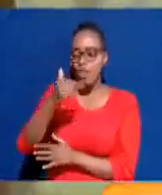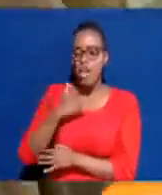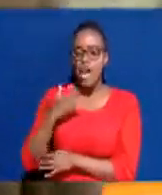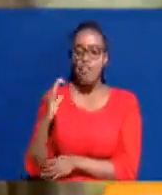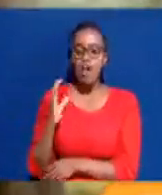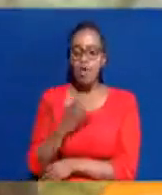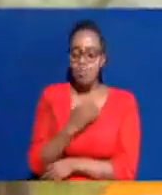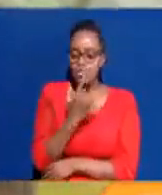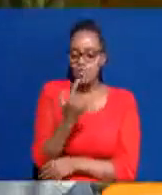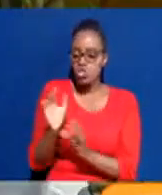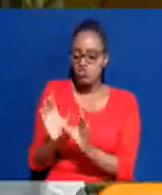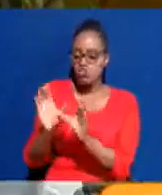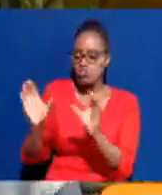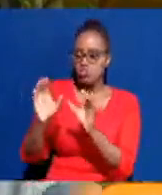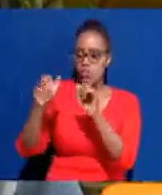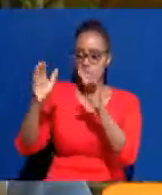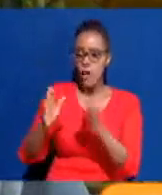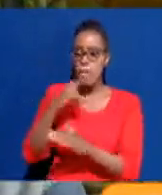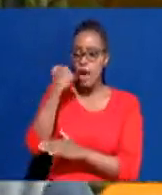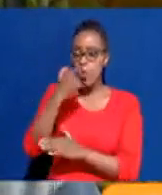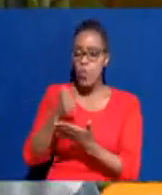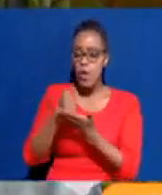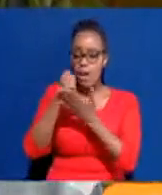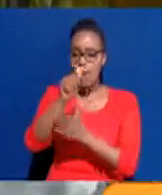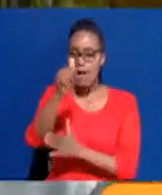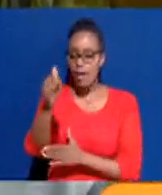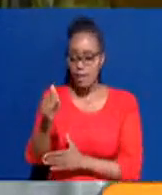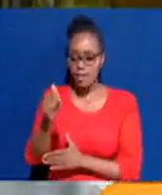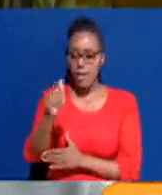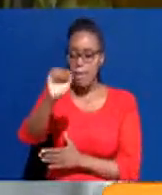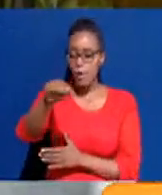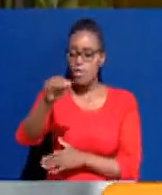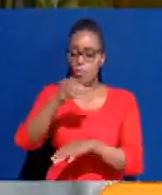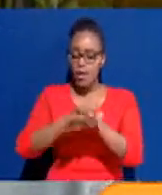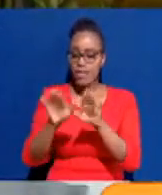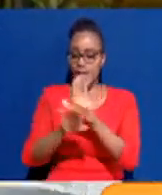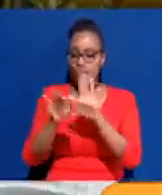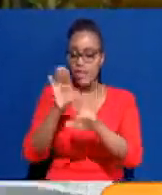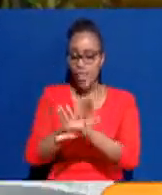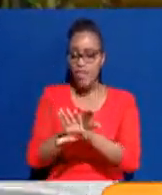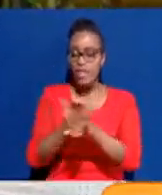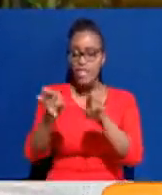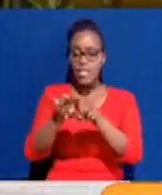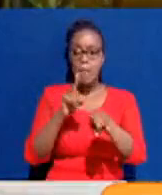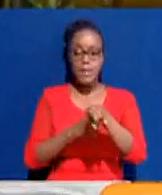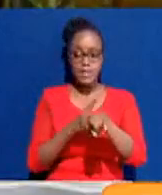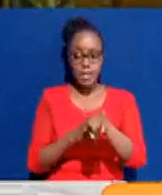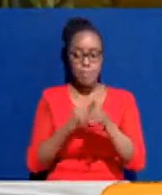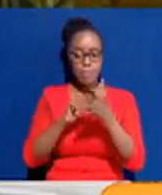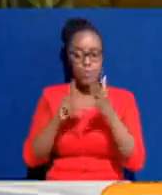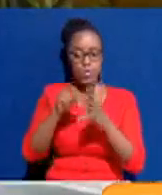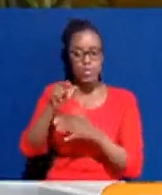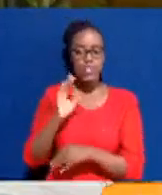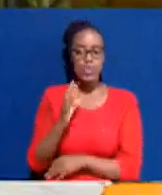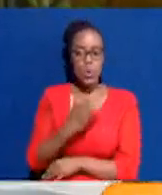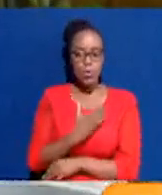committee of farmers who help others to get everything at the same time. So that